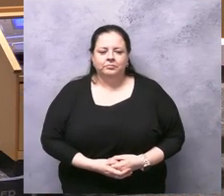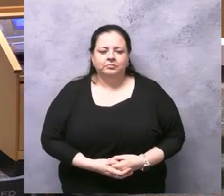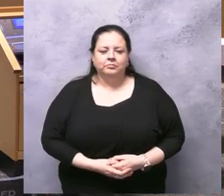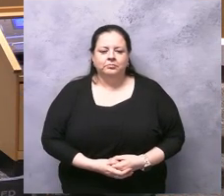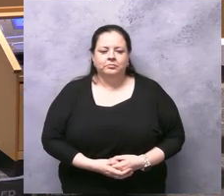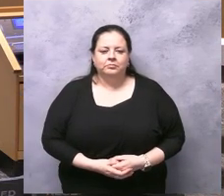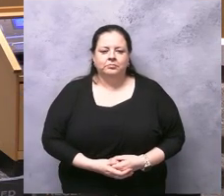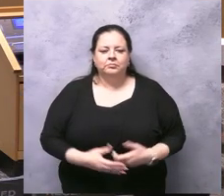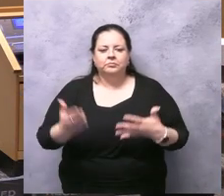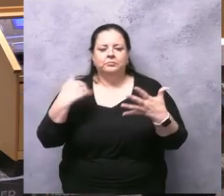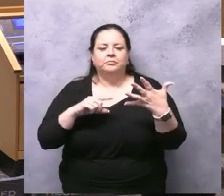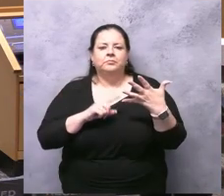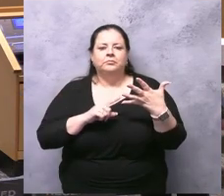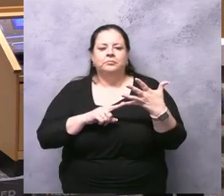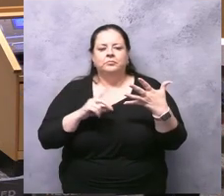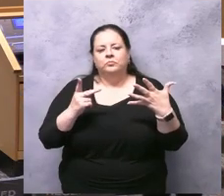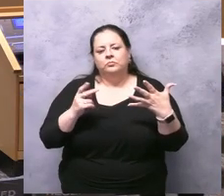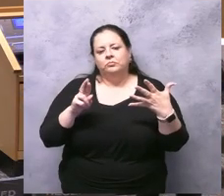Christina Woods.